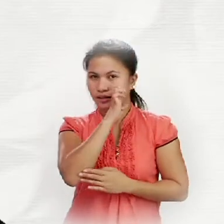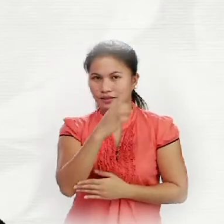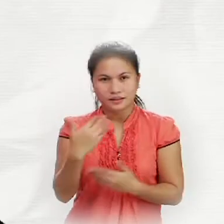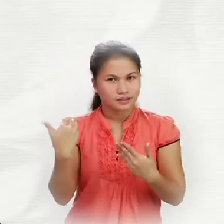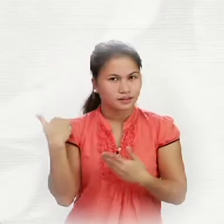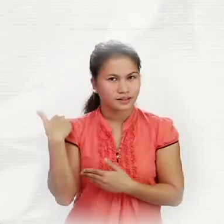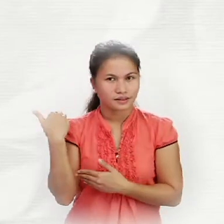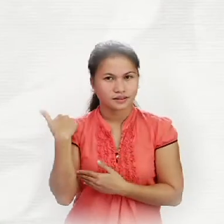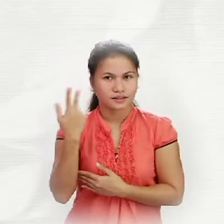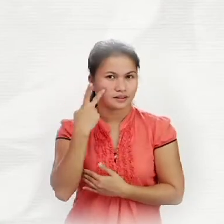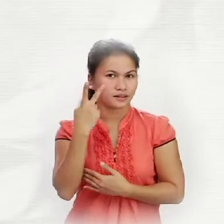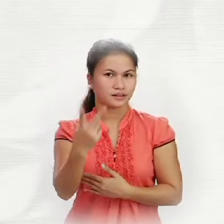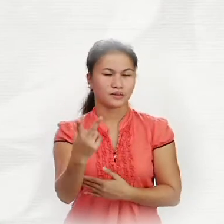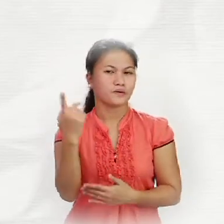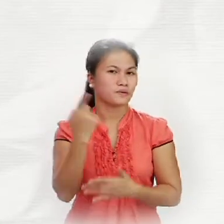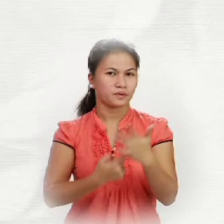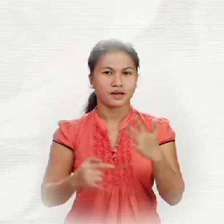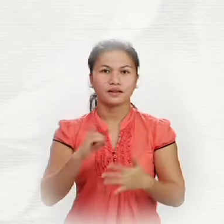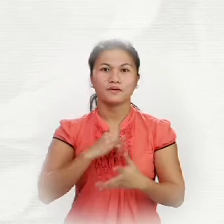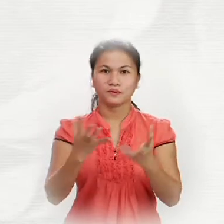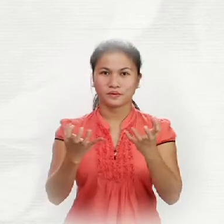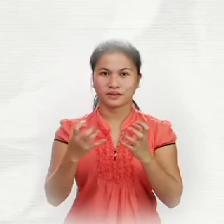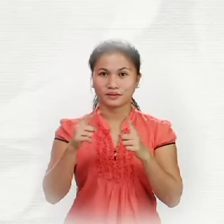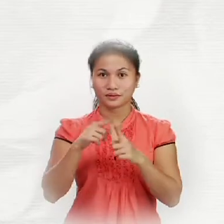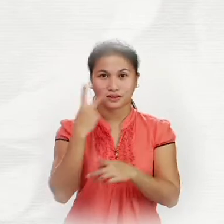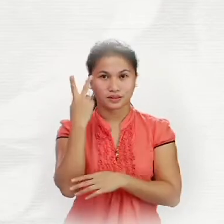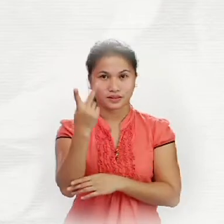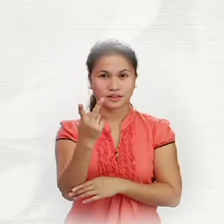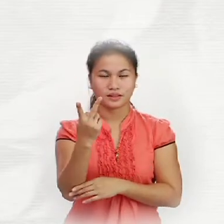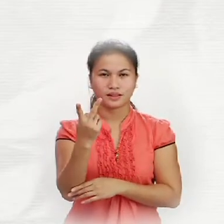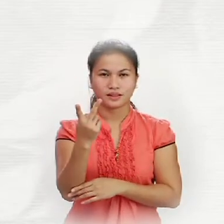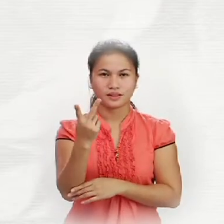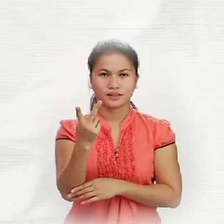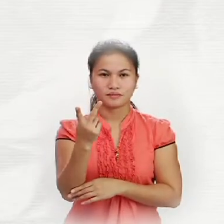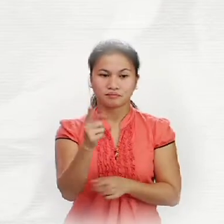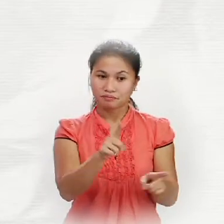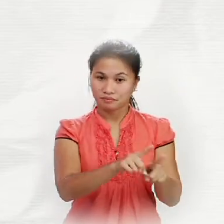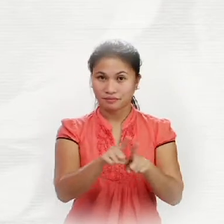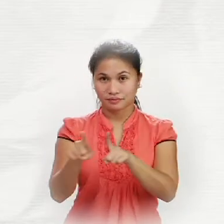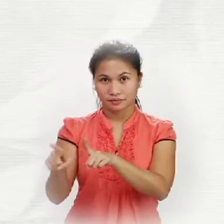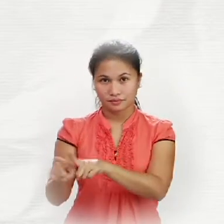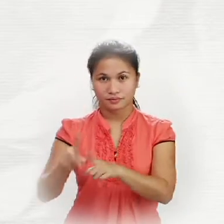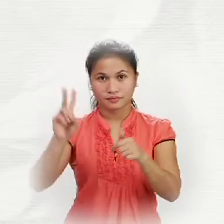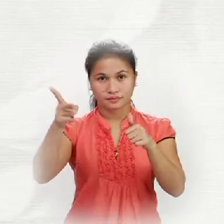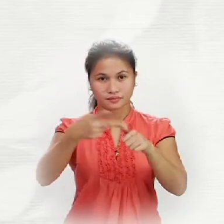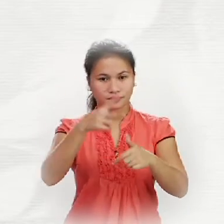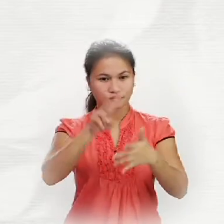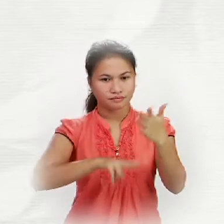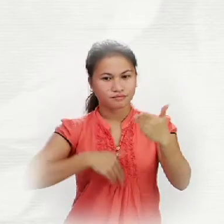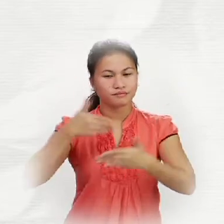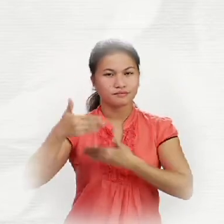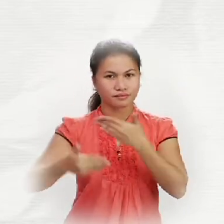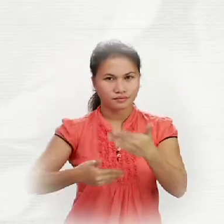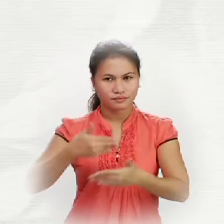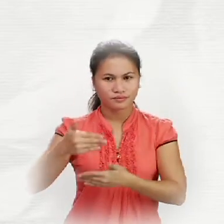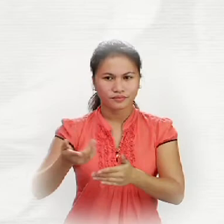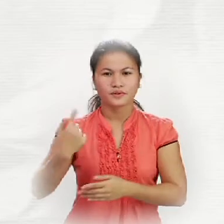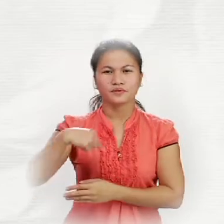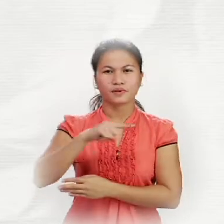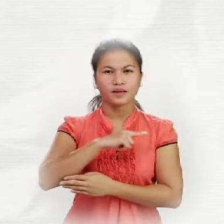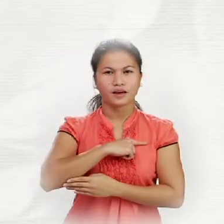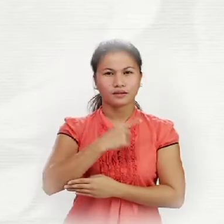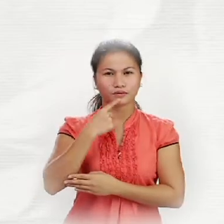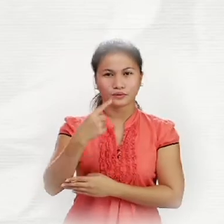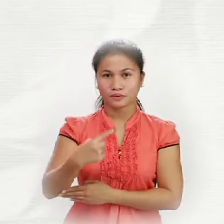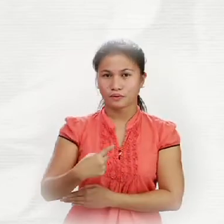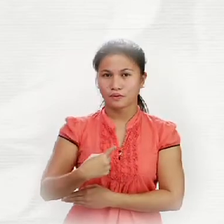have not yet seen what I want to see. And as the second reading progresses, we are told that